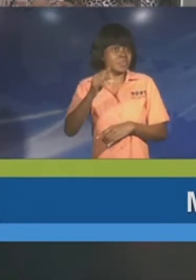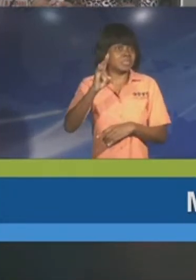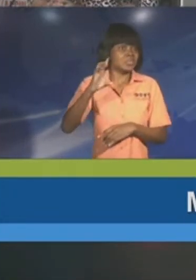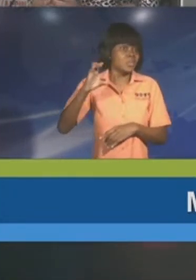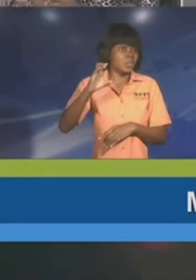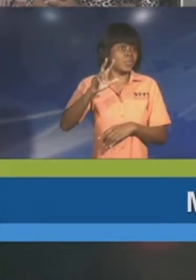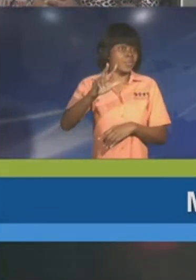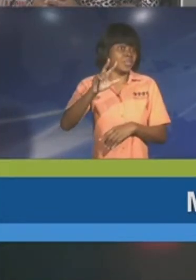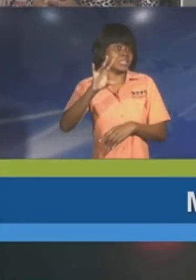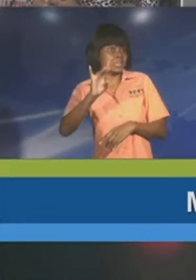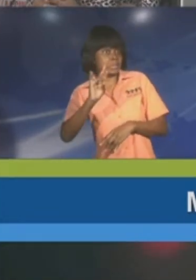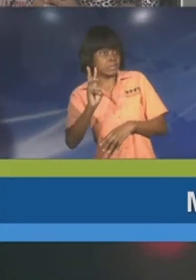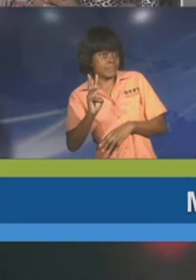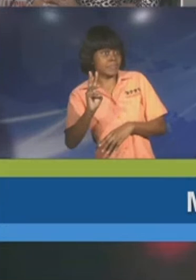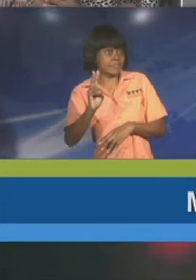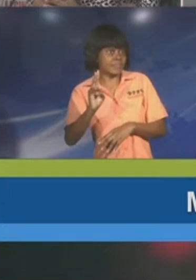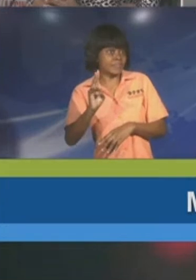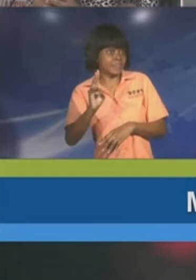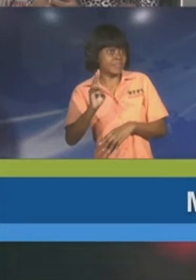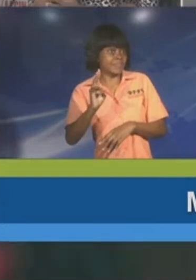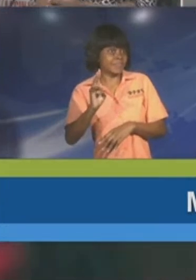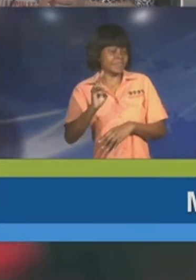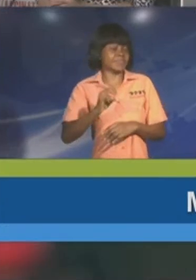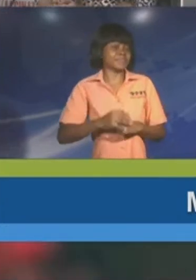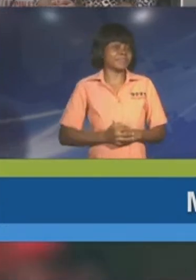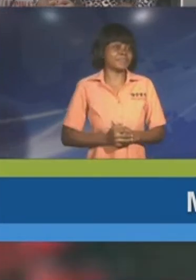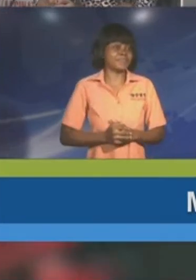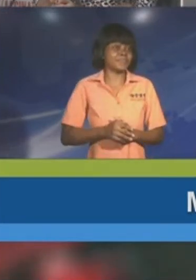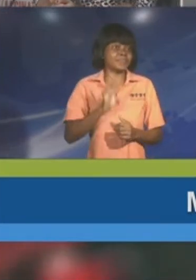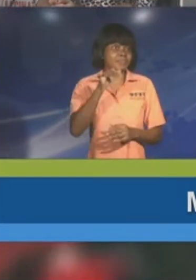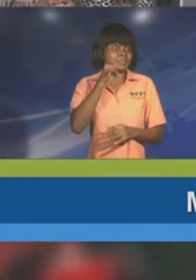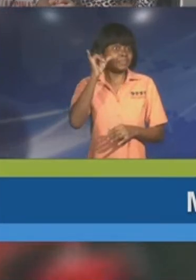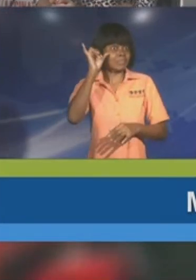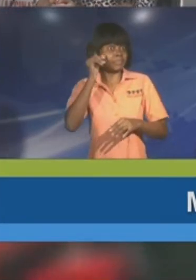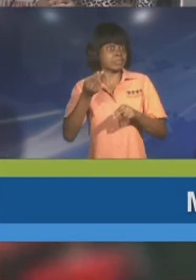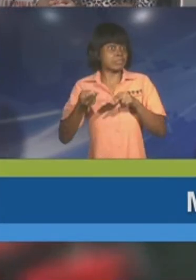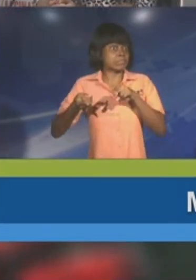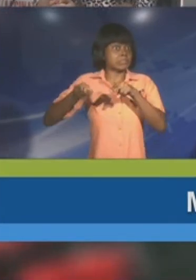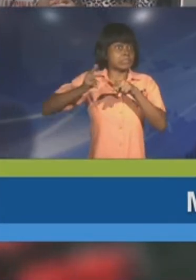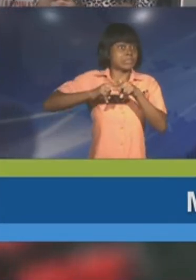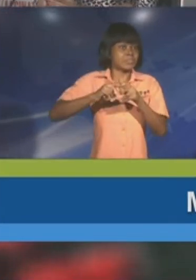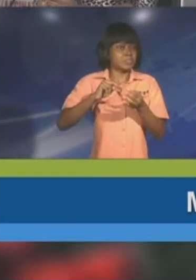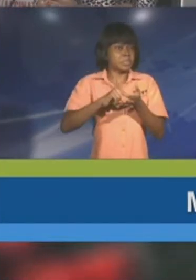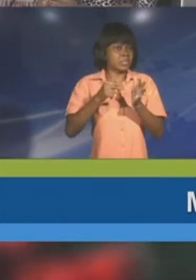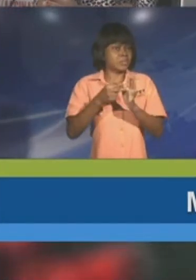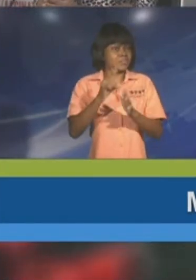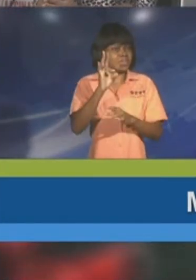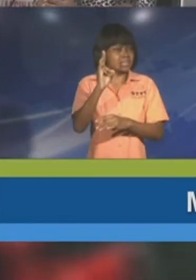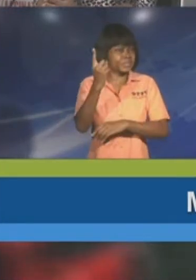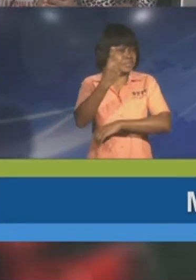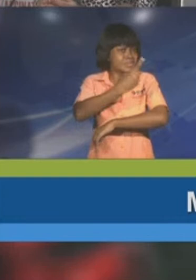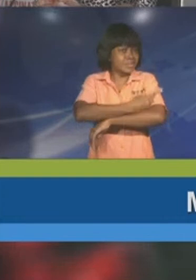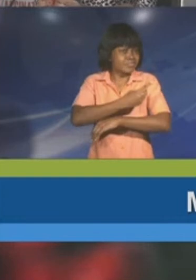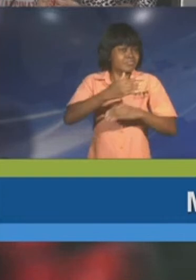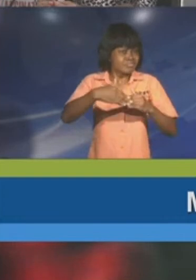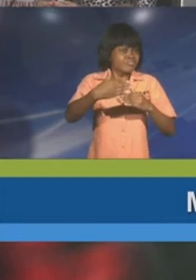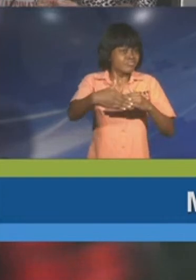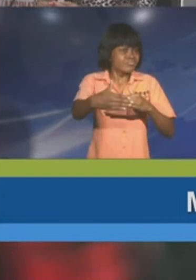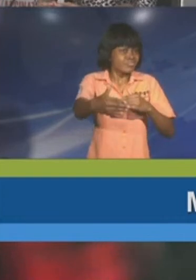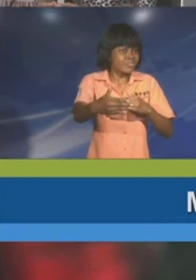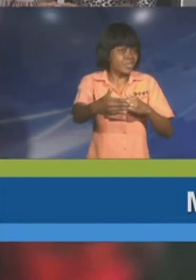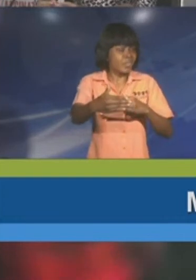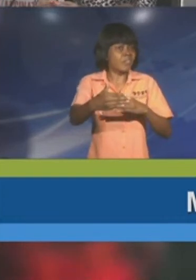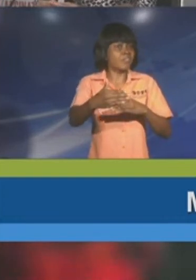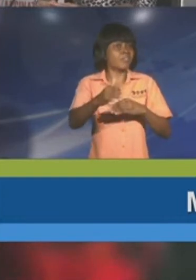8,637. Yesterday's increase in cases takes the 7-day rolling average to 483, and we